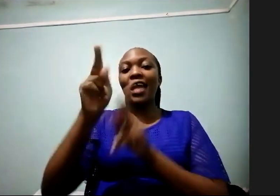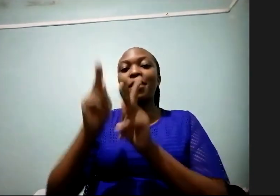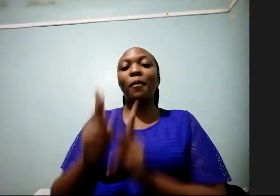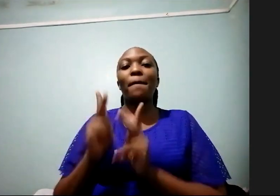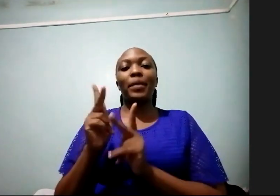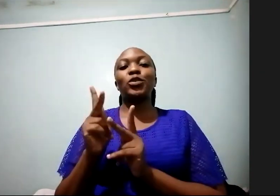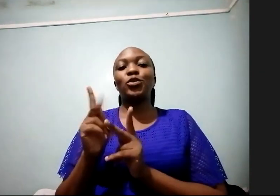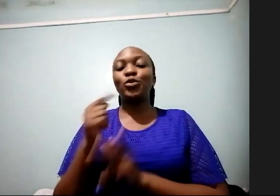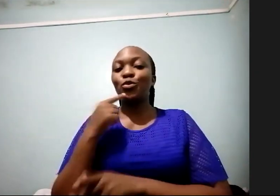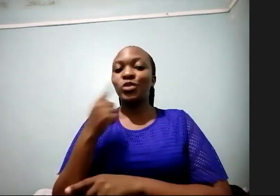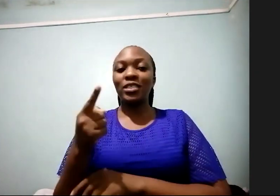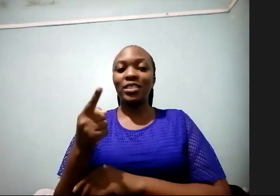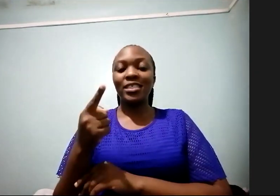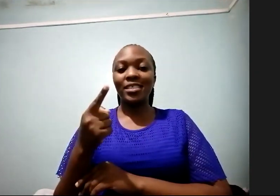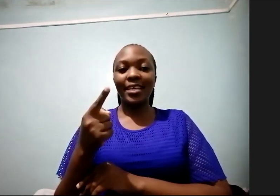Mili Gadiani,